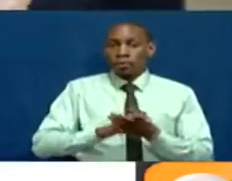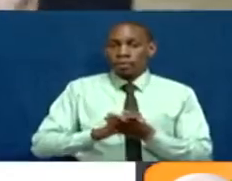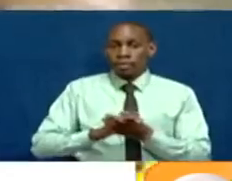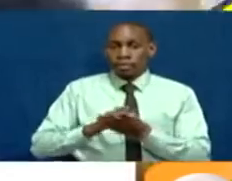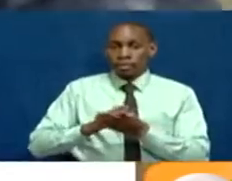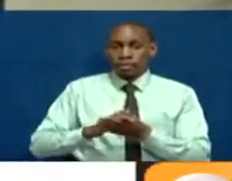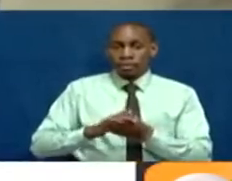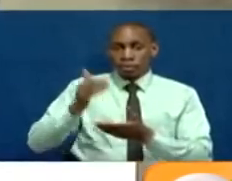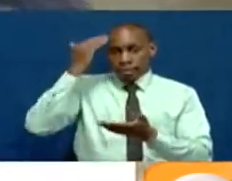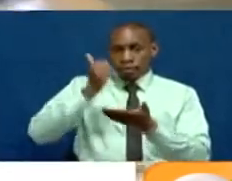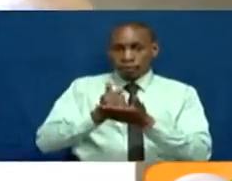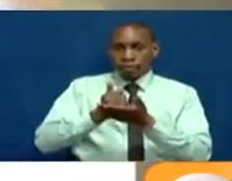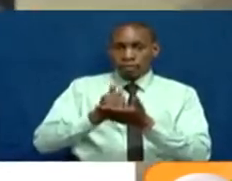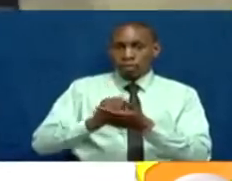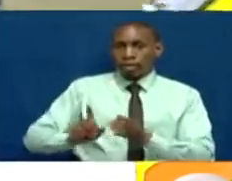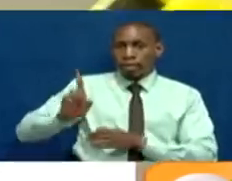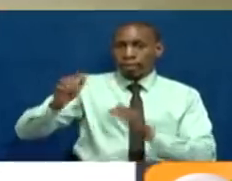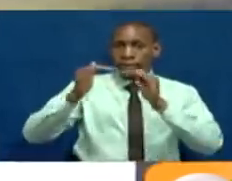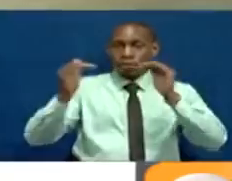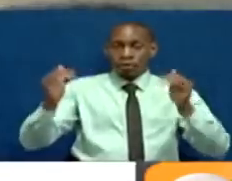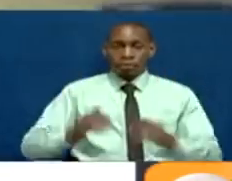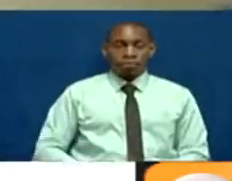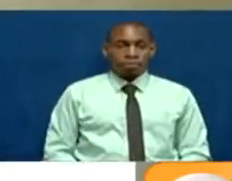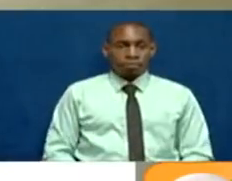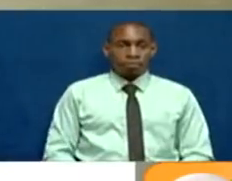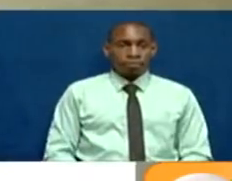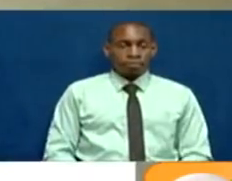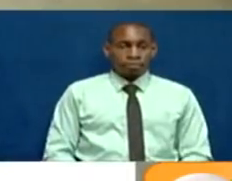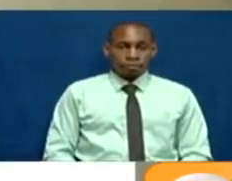IEBC's offices on the upper floors.